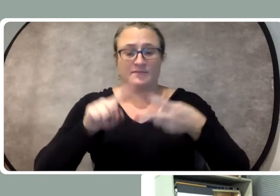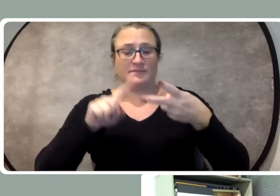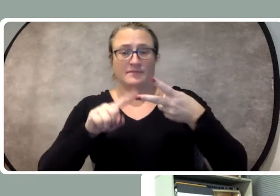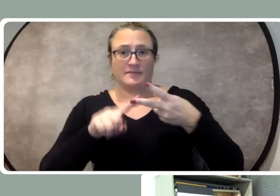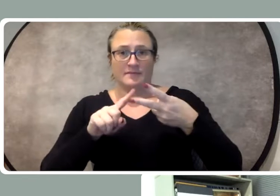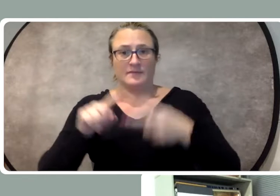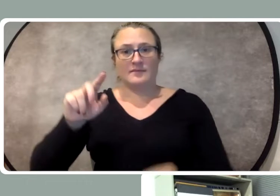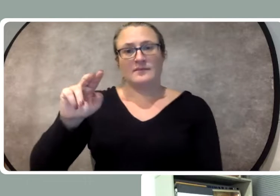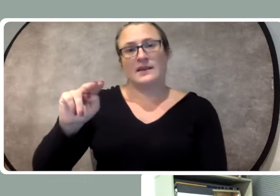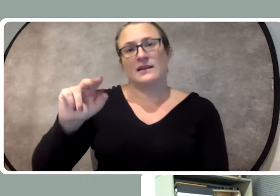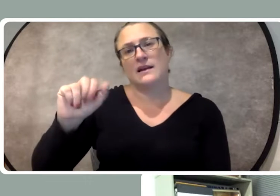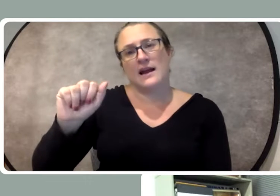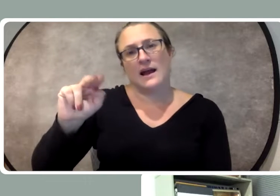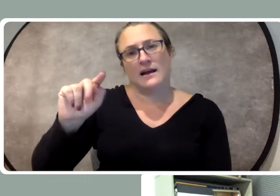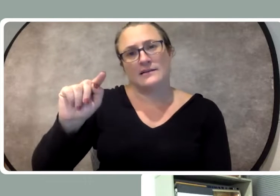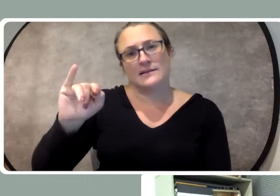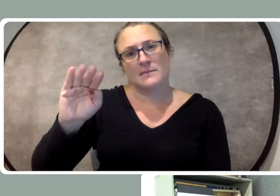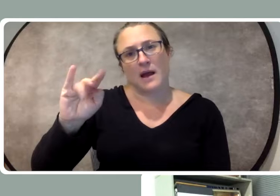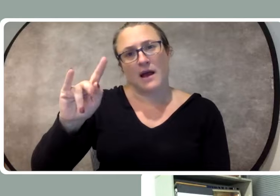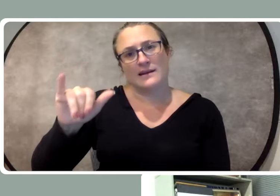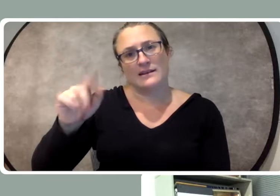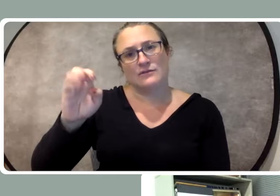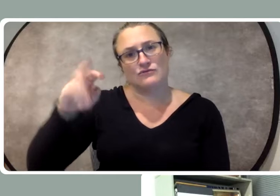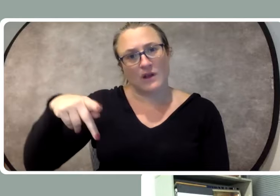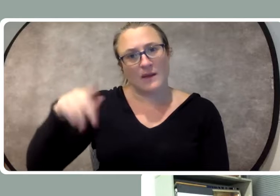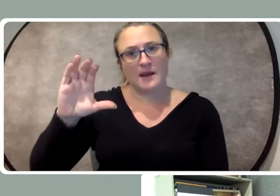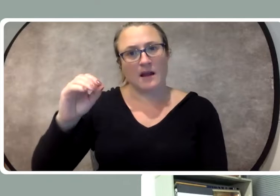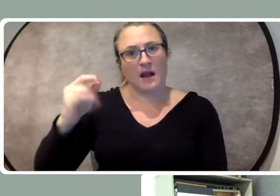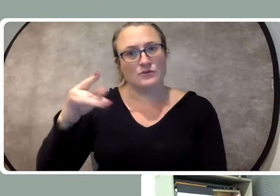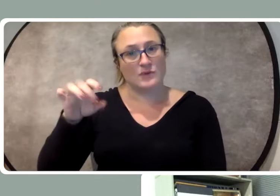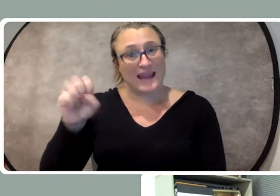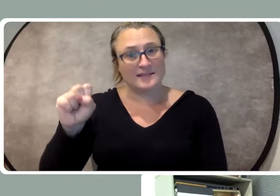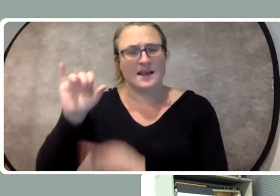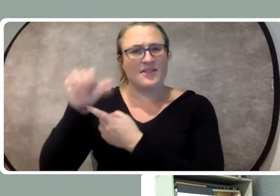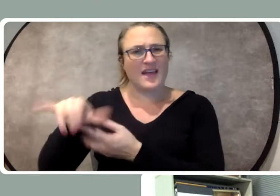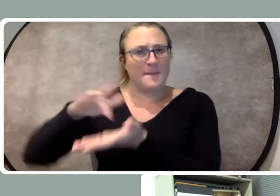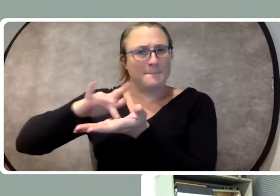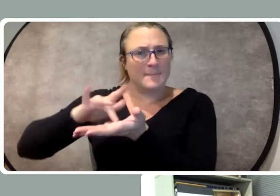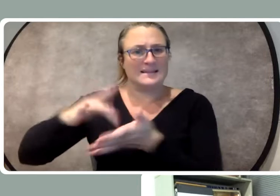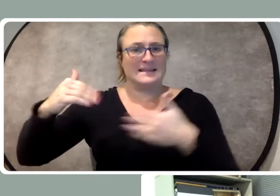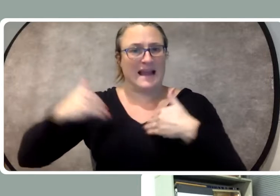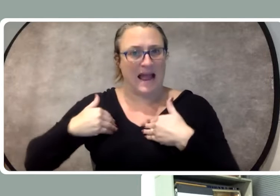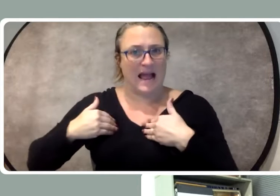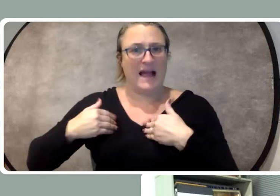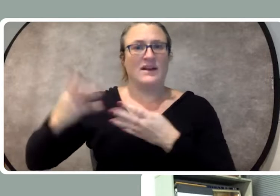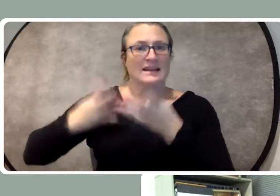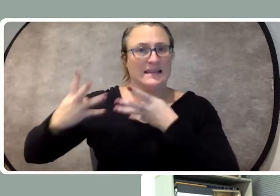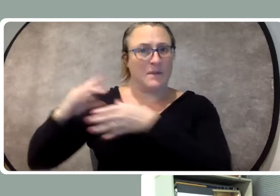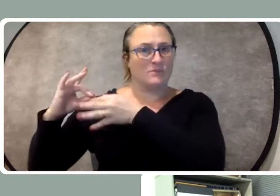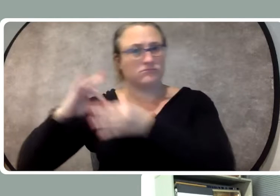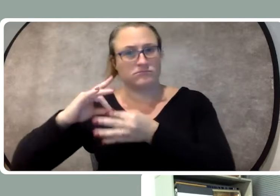drug conjugates. These are special medications that have chemotherapy tightly bound to